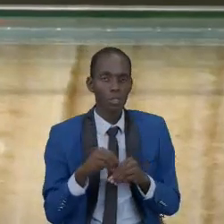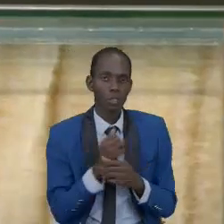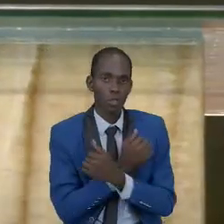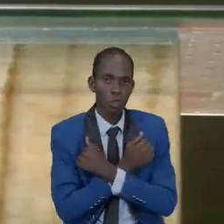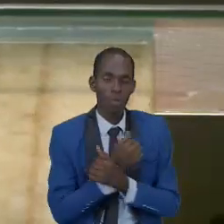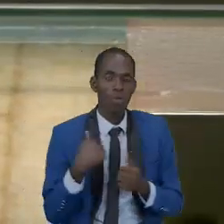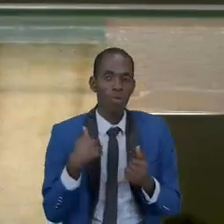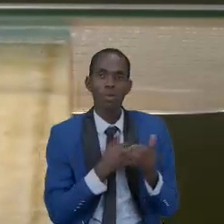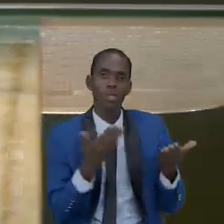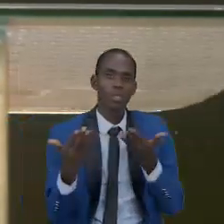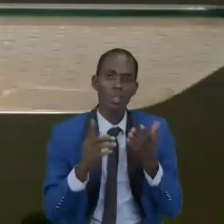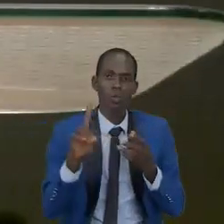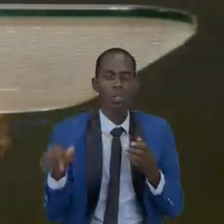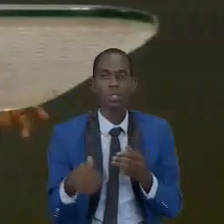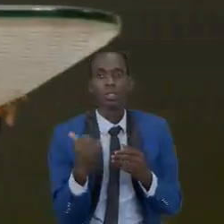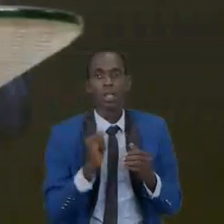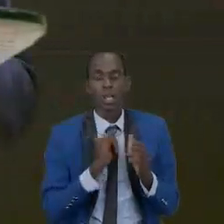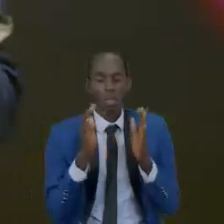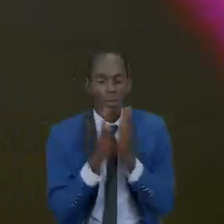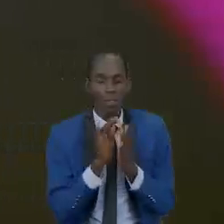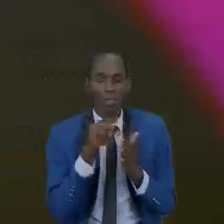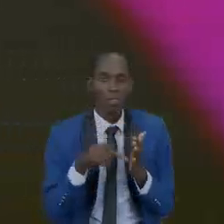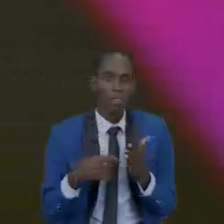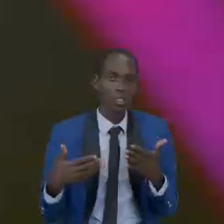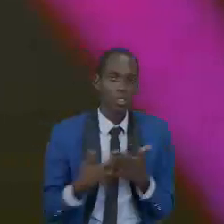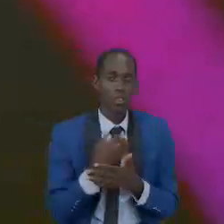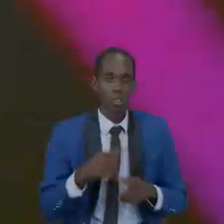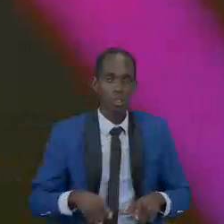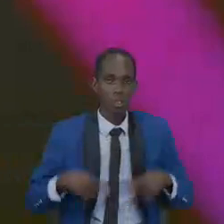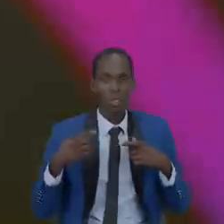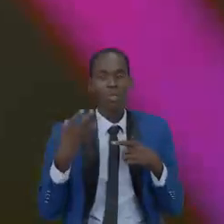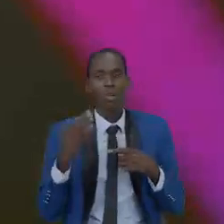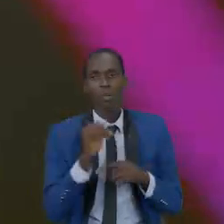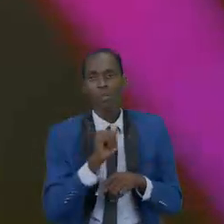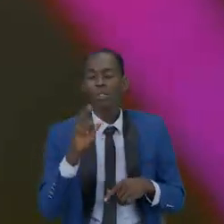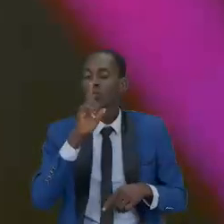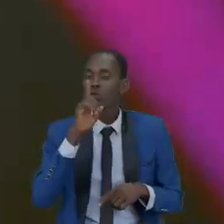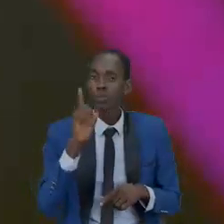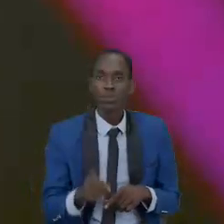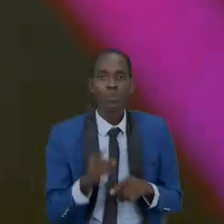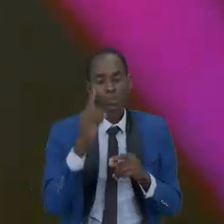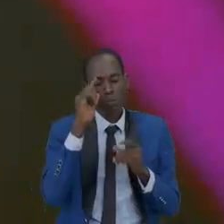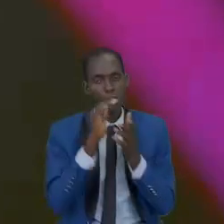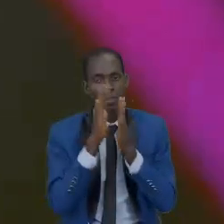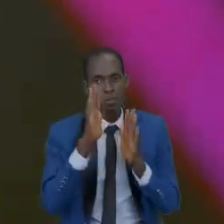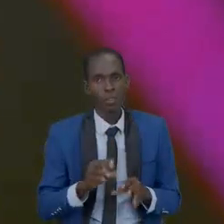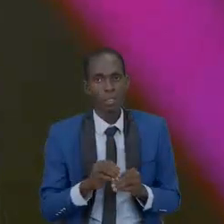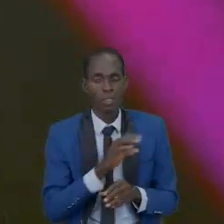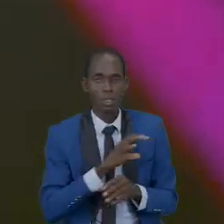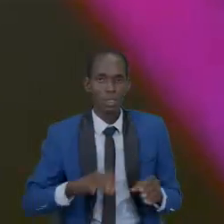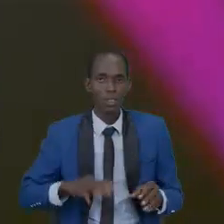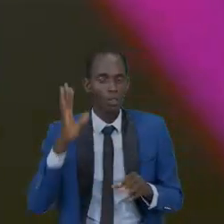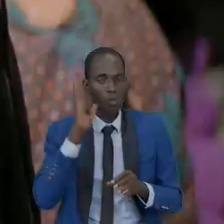one another. I pray that this new life of the real believer in Christ will be produced in